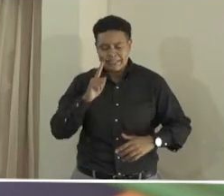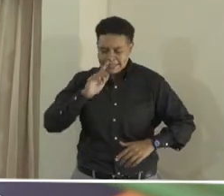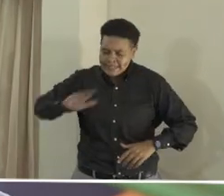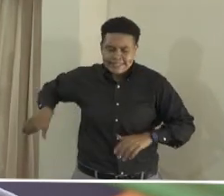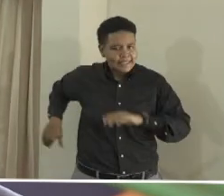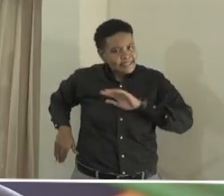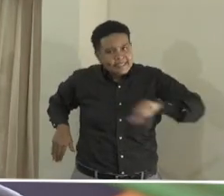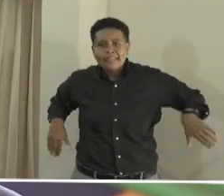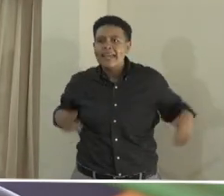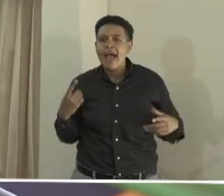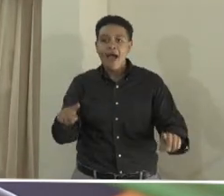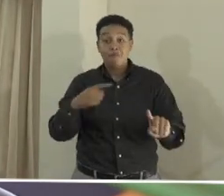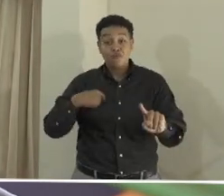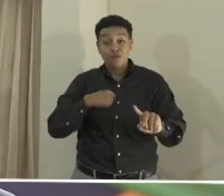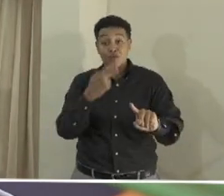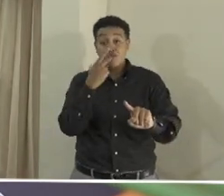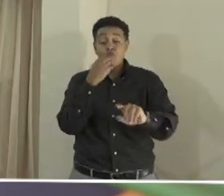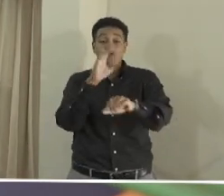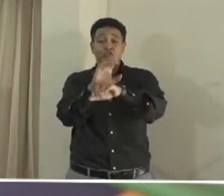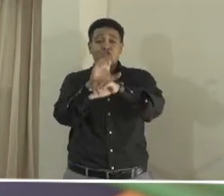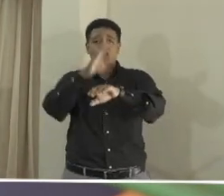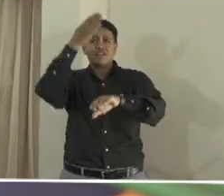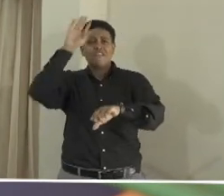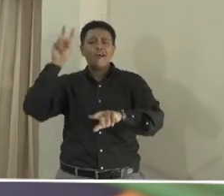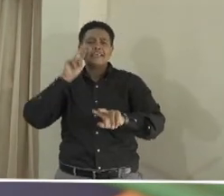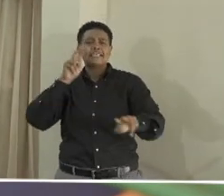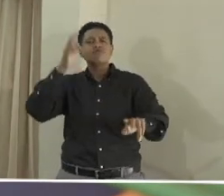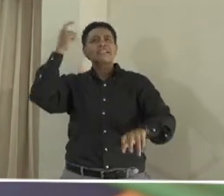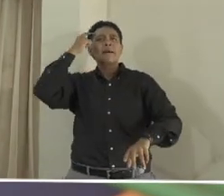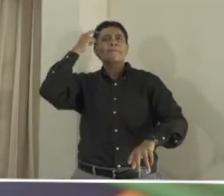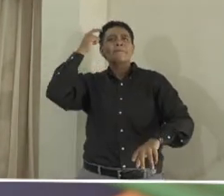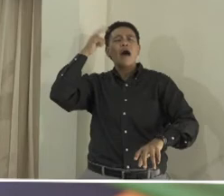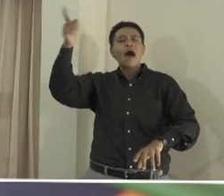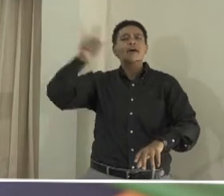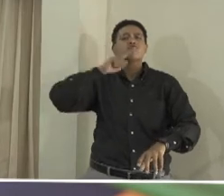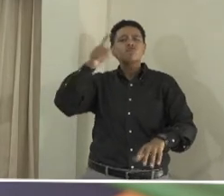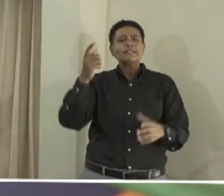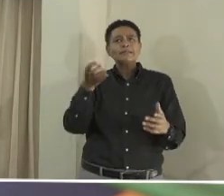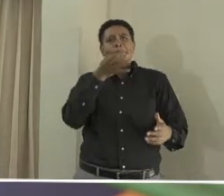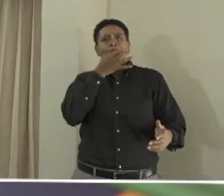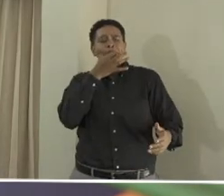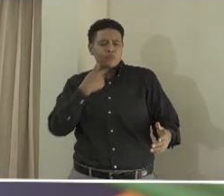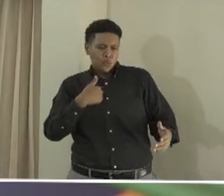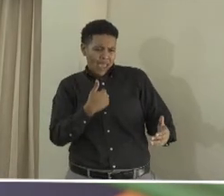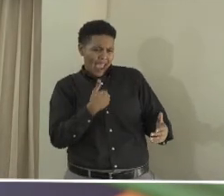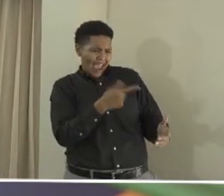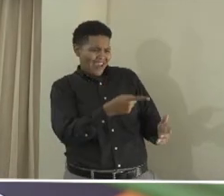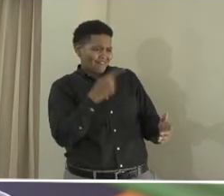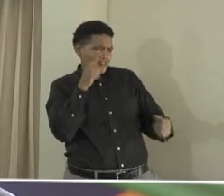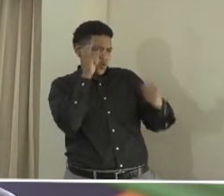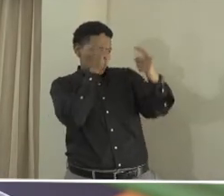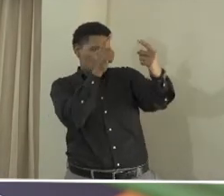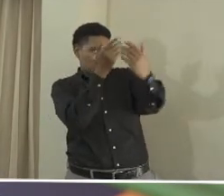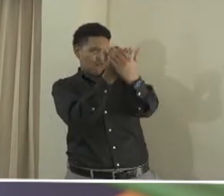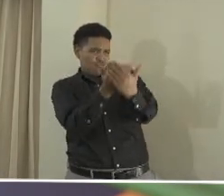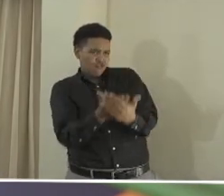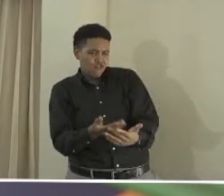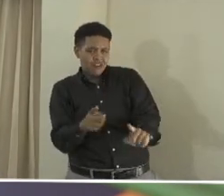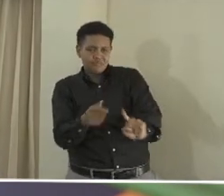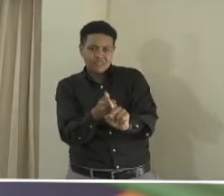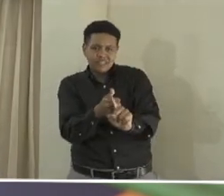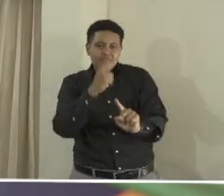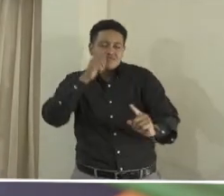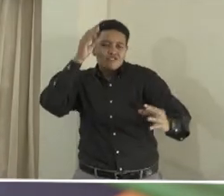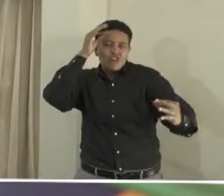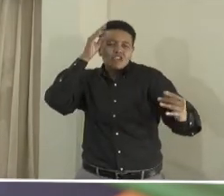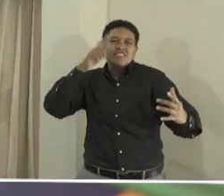the Portmore Church of God are mindful that the mastery that we have of such destiny has to consider